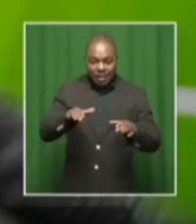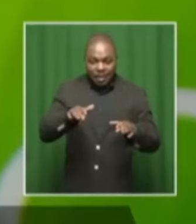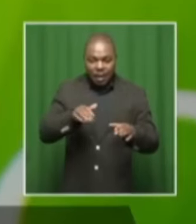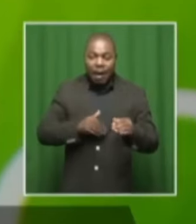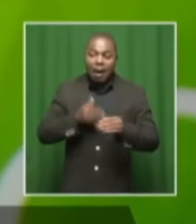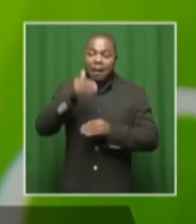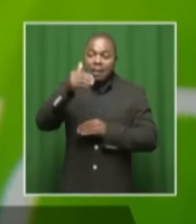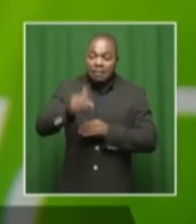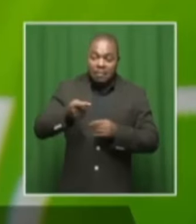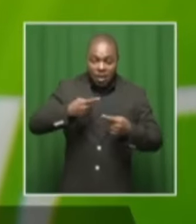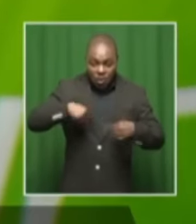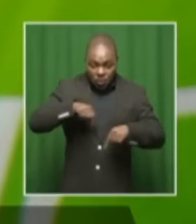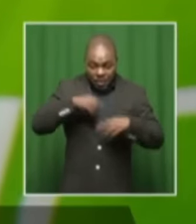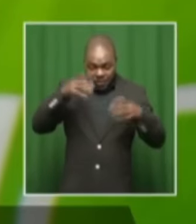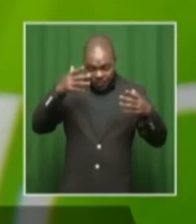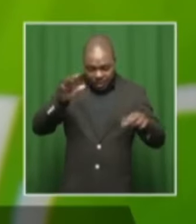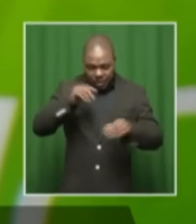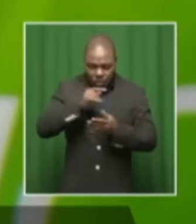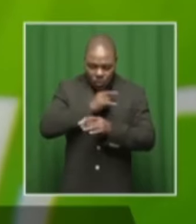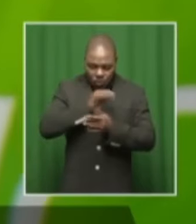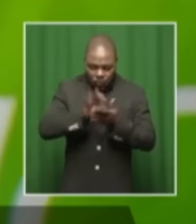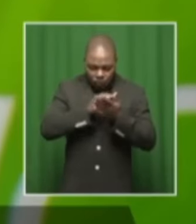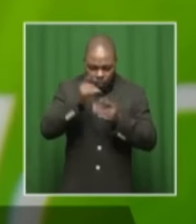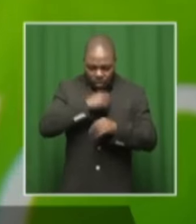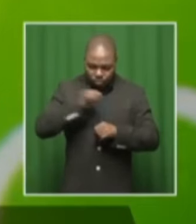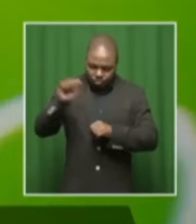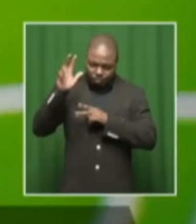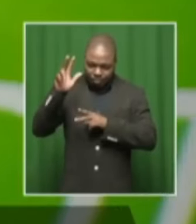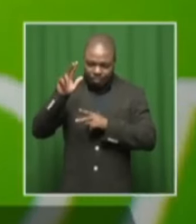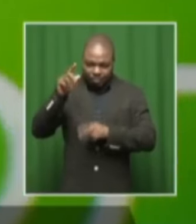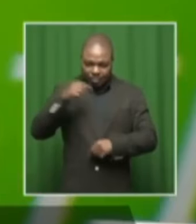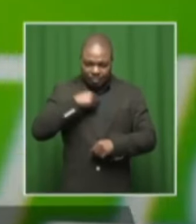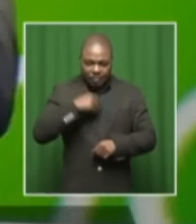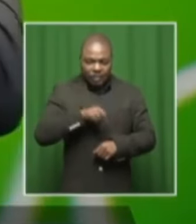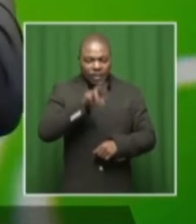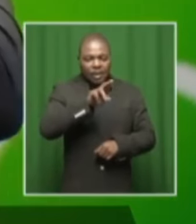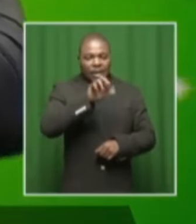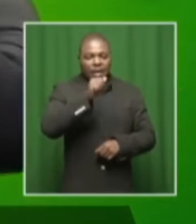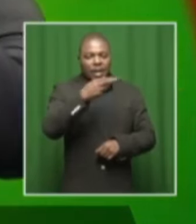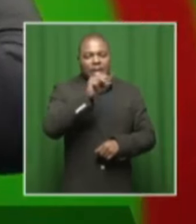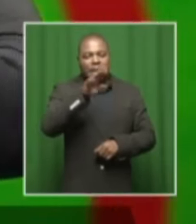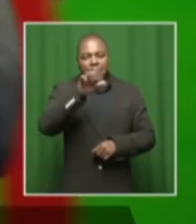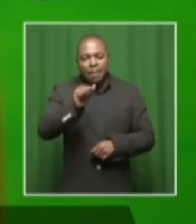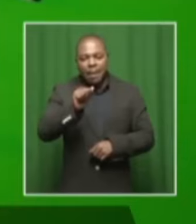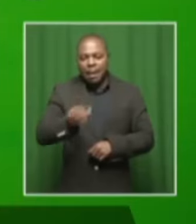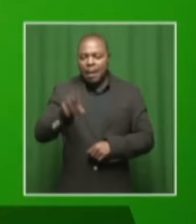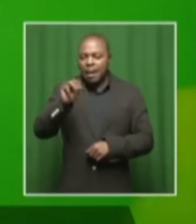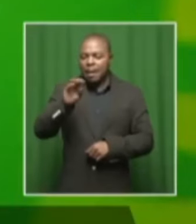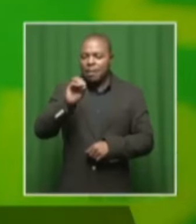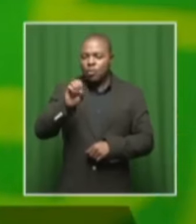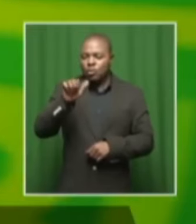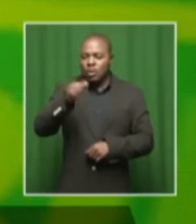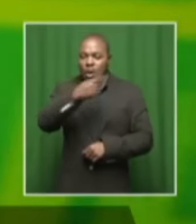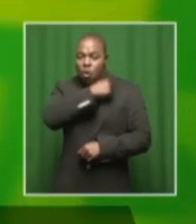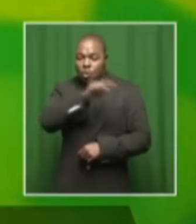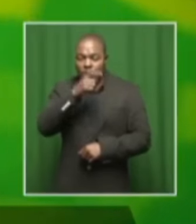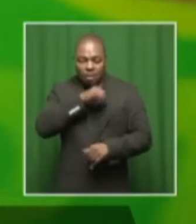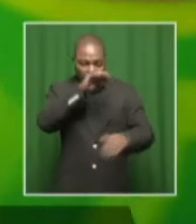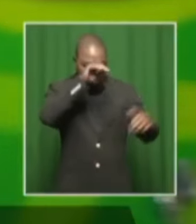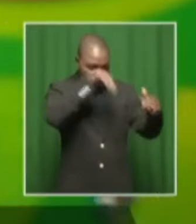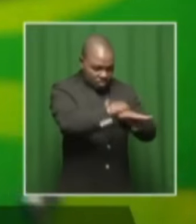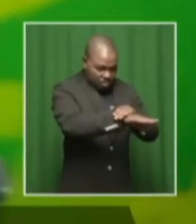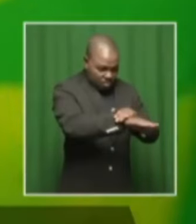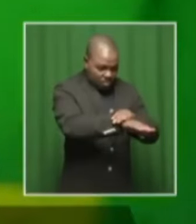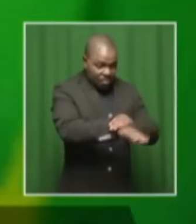in, I'm going straight to Rahima Musa Hospital, where we're going to switch